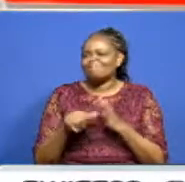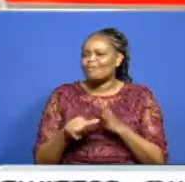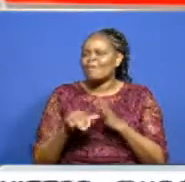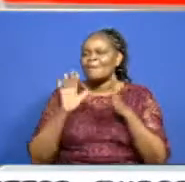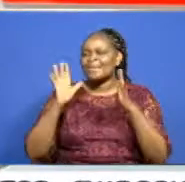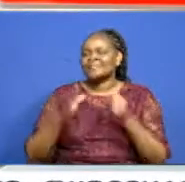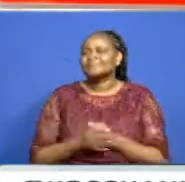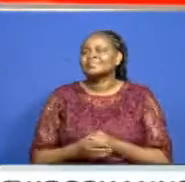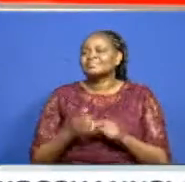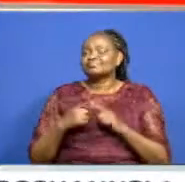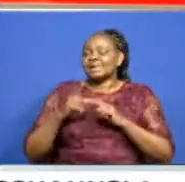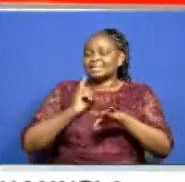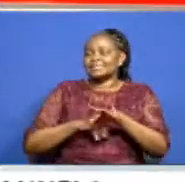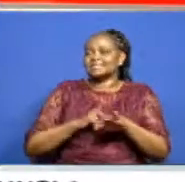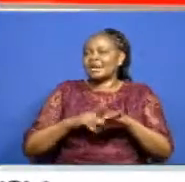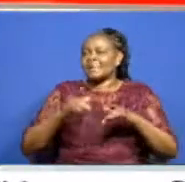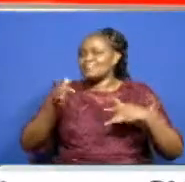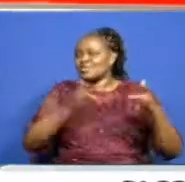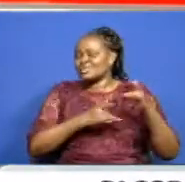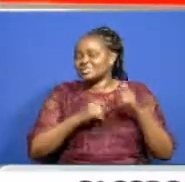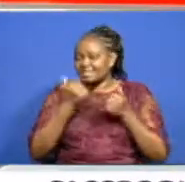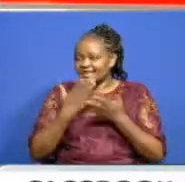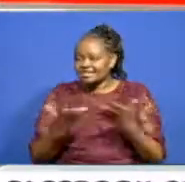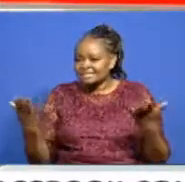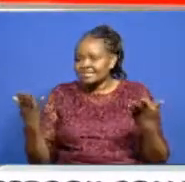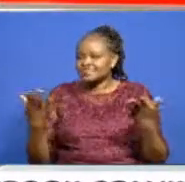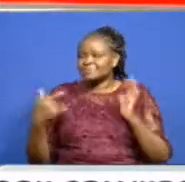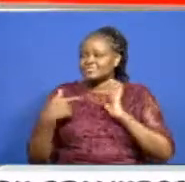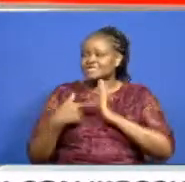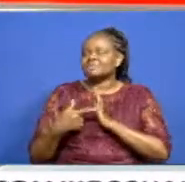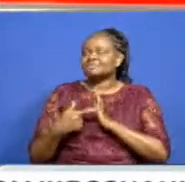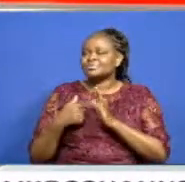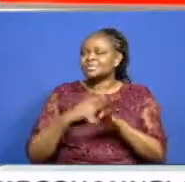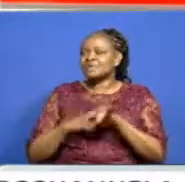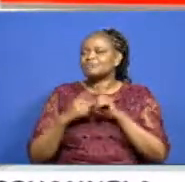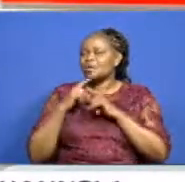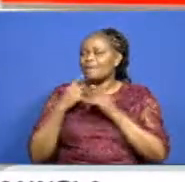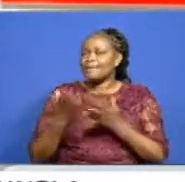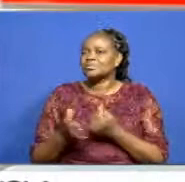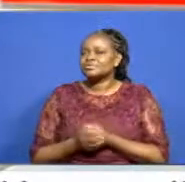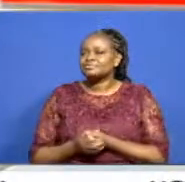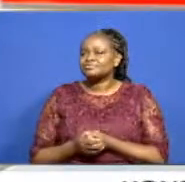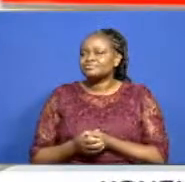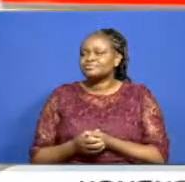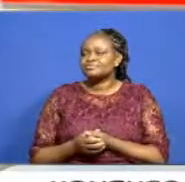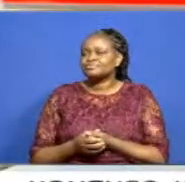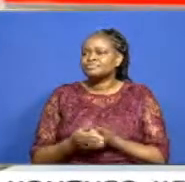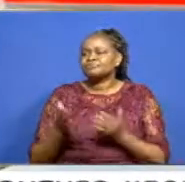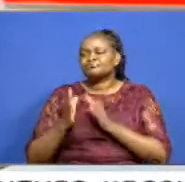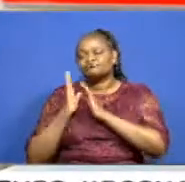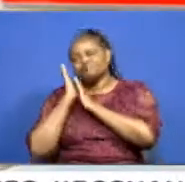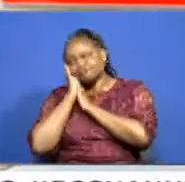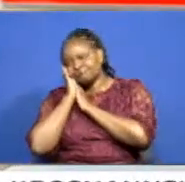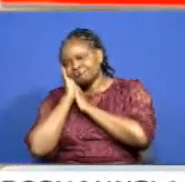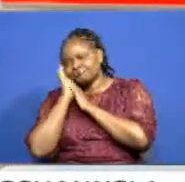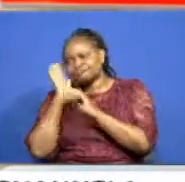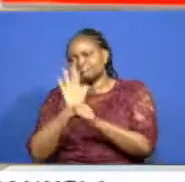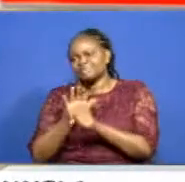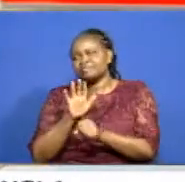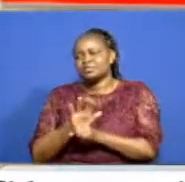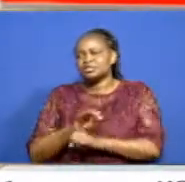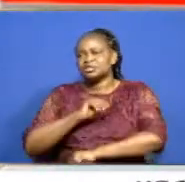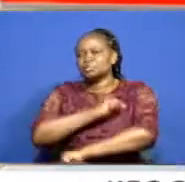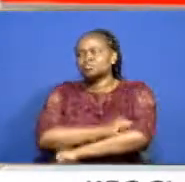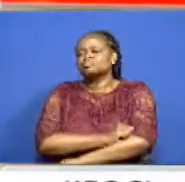But when you look at also the other aspect, especially when you address the issue of accommodation, quite a number of schools in Kenya are